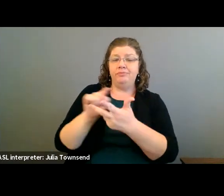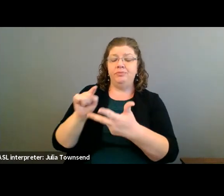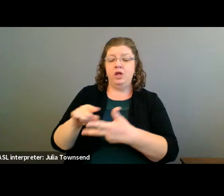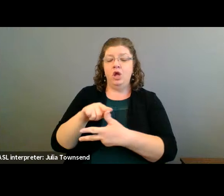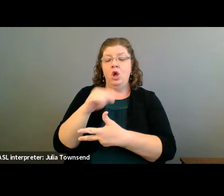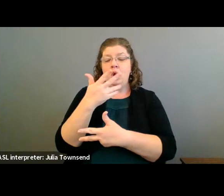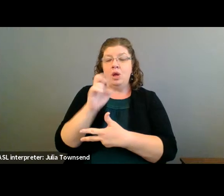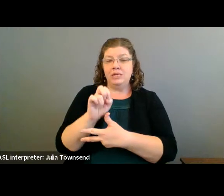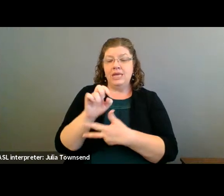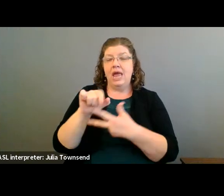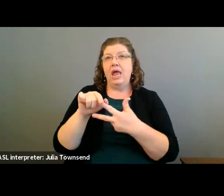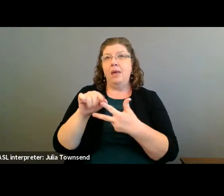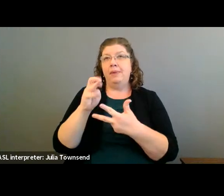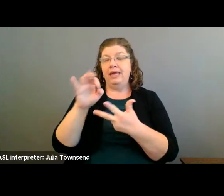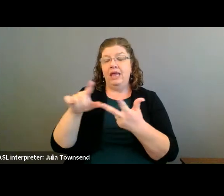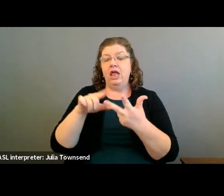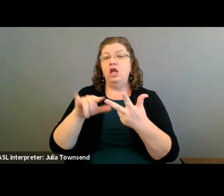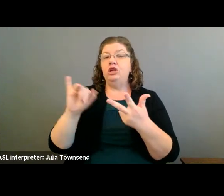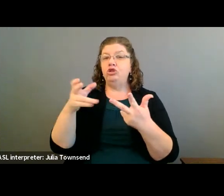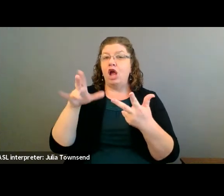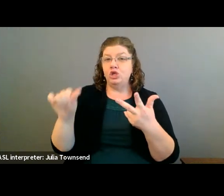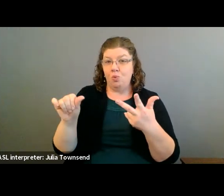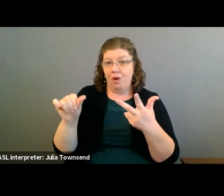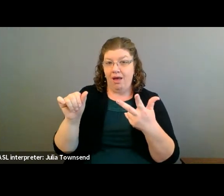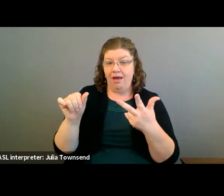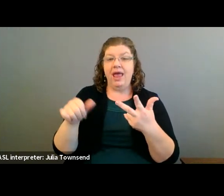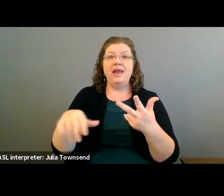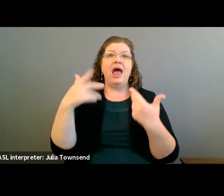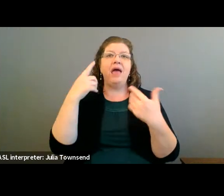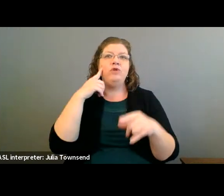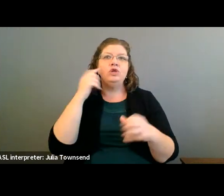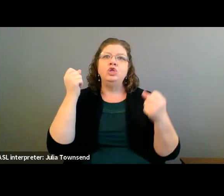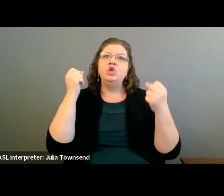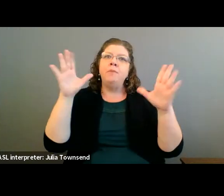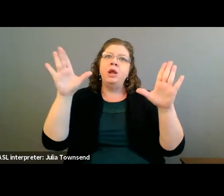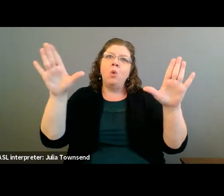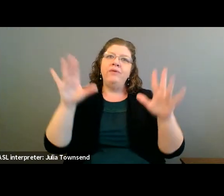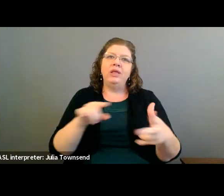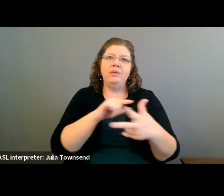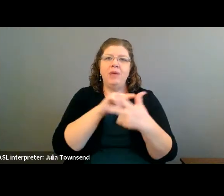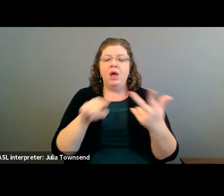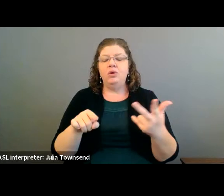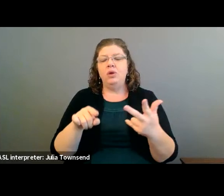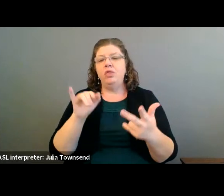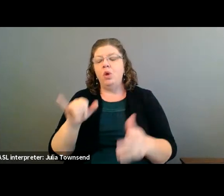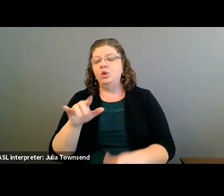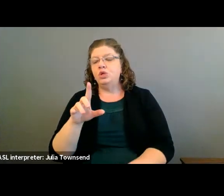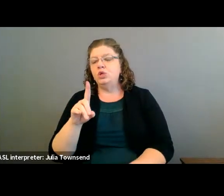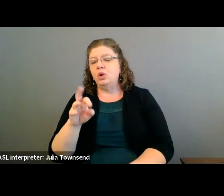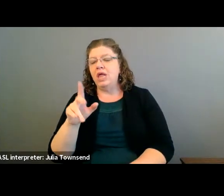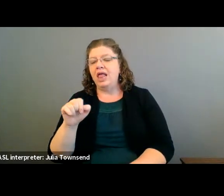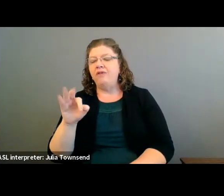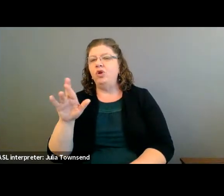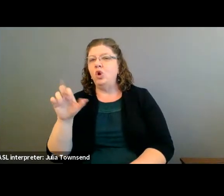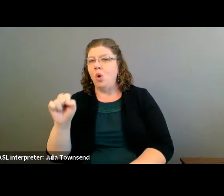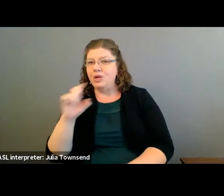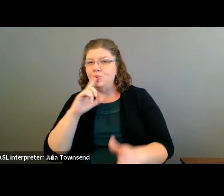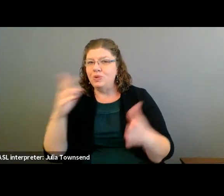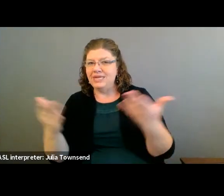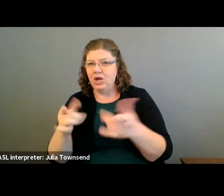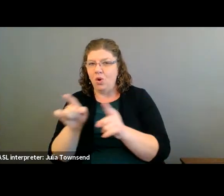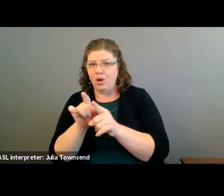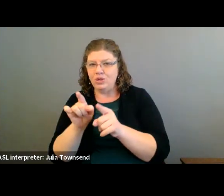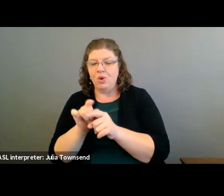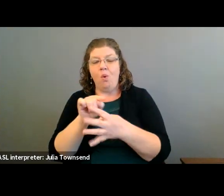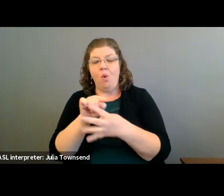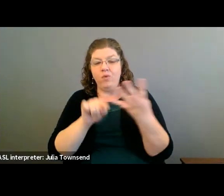and Joshua Cruz Soriano, and have heard many wonderful things about Dulce Cobian Flores, who is also here. You can read more about all